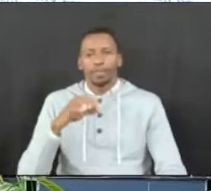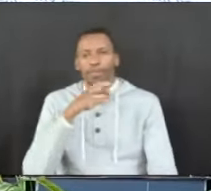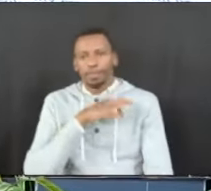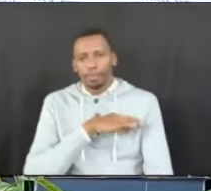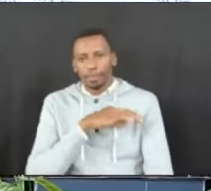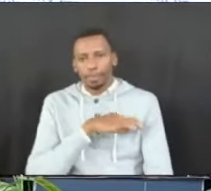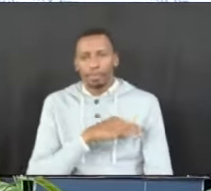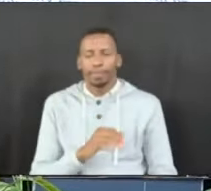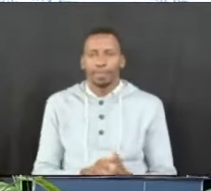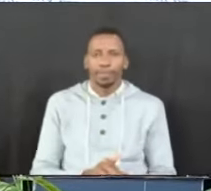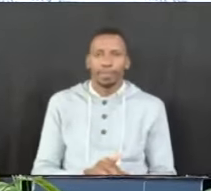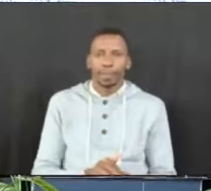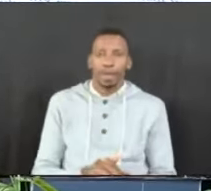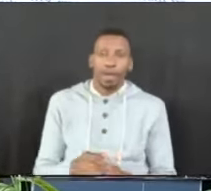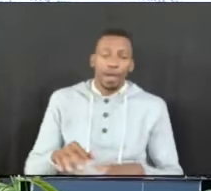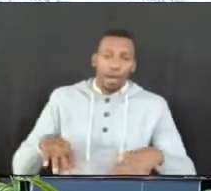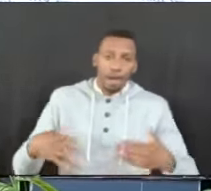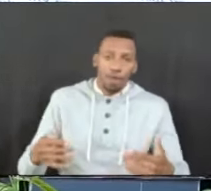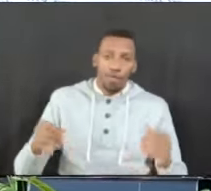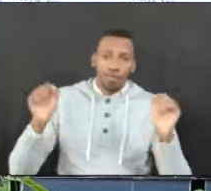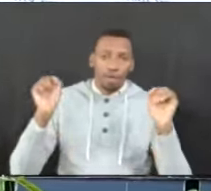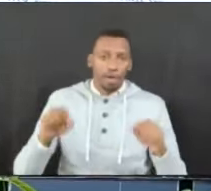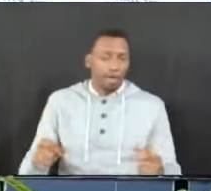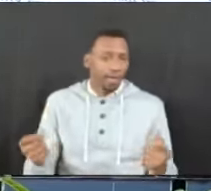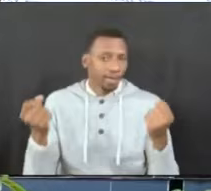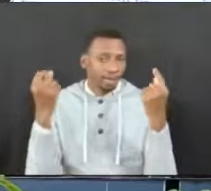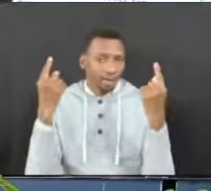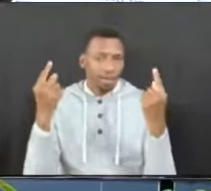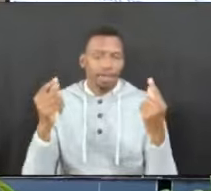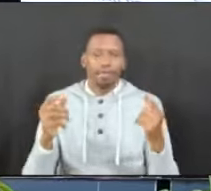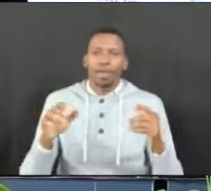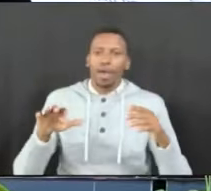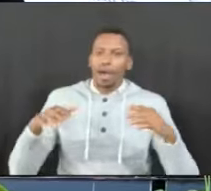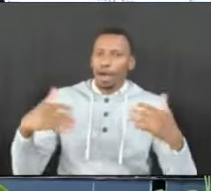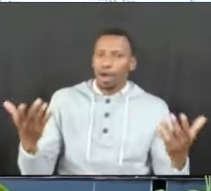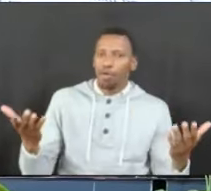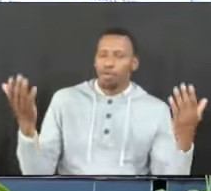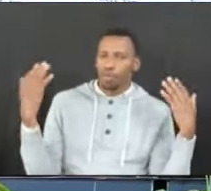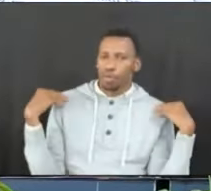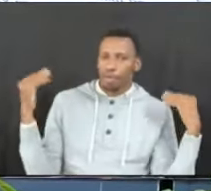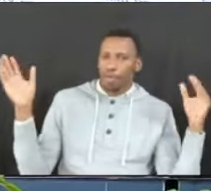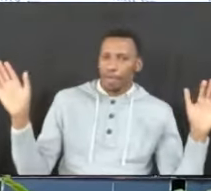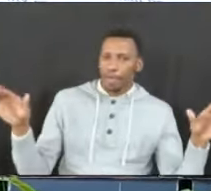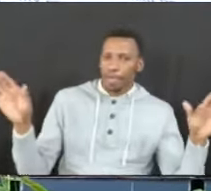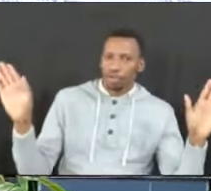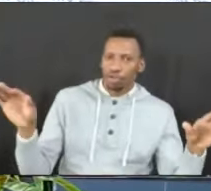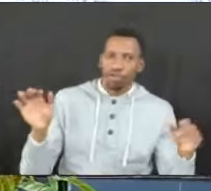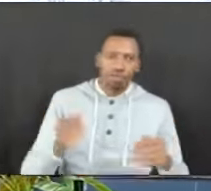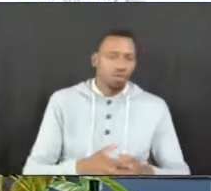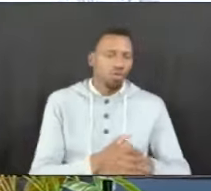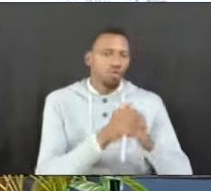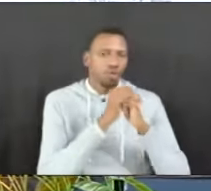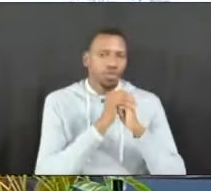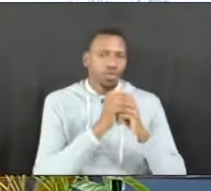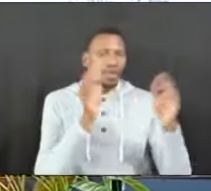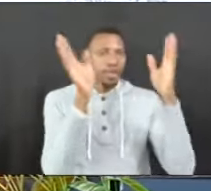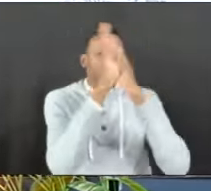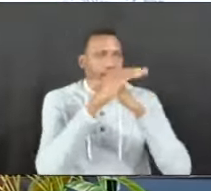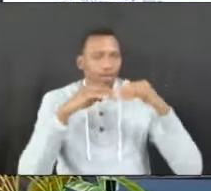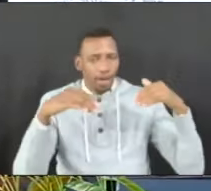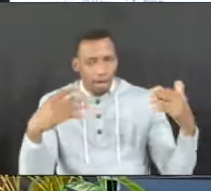understanding of how the angels worship in heaven, how the 24 elders worship in